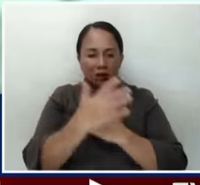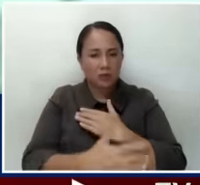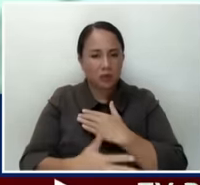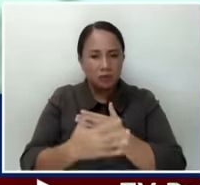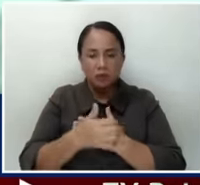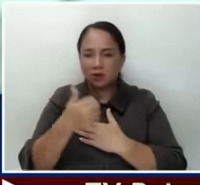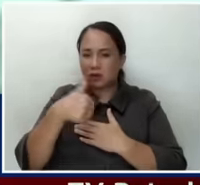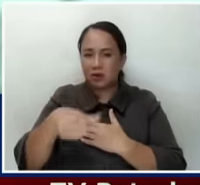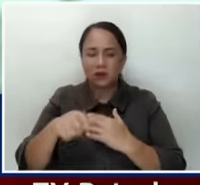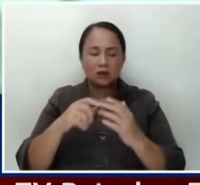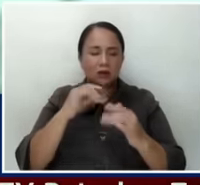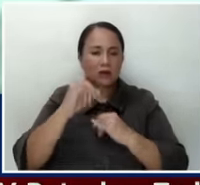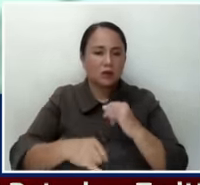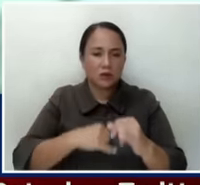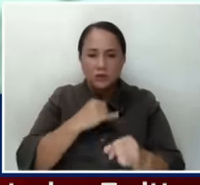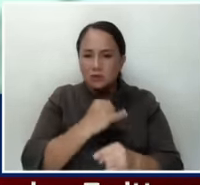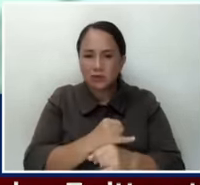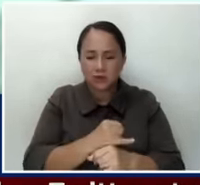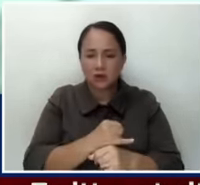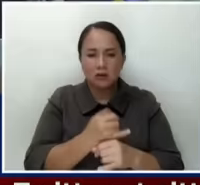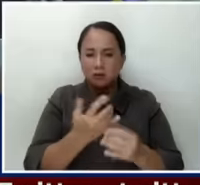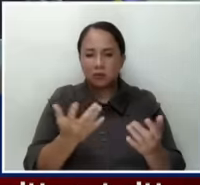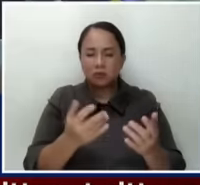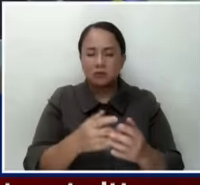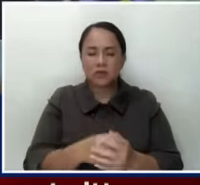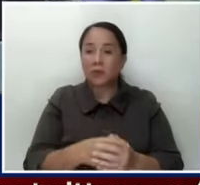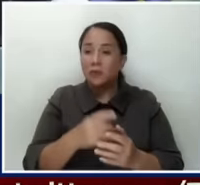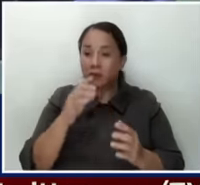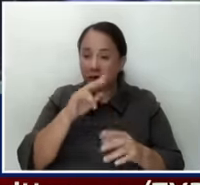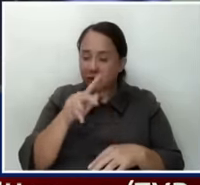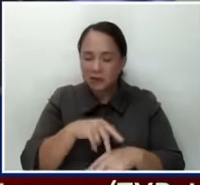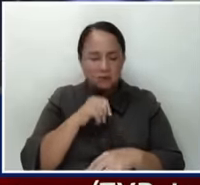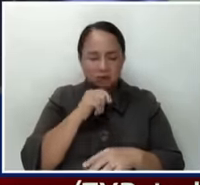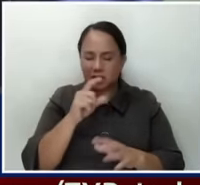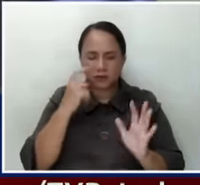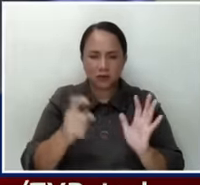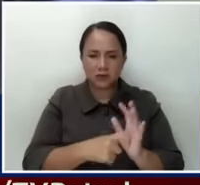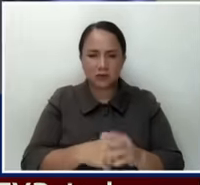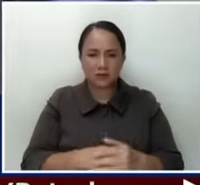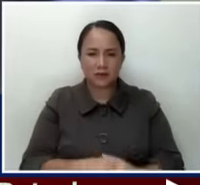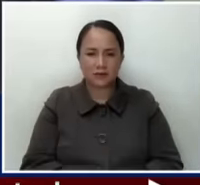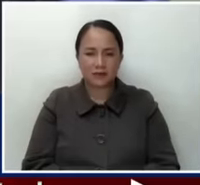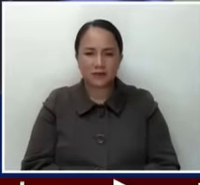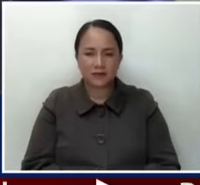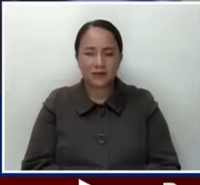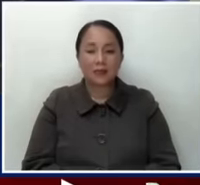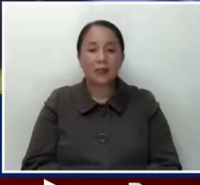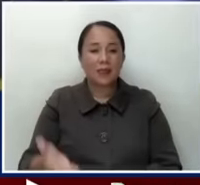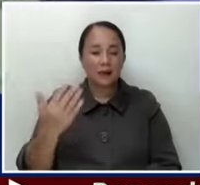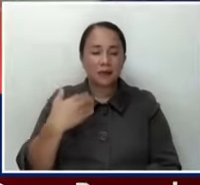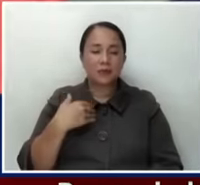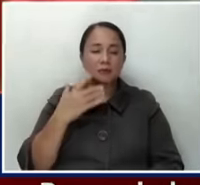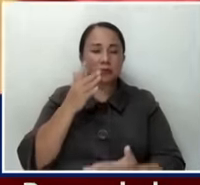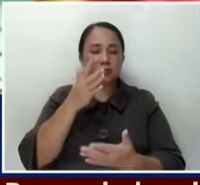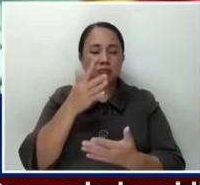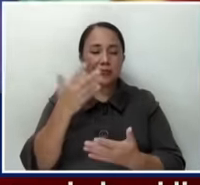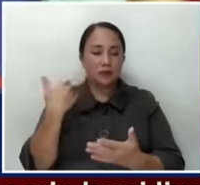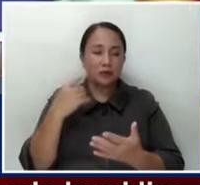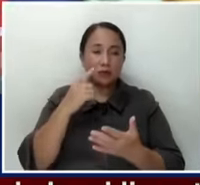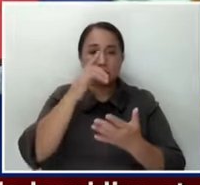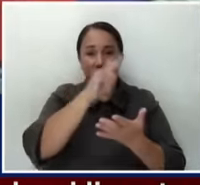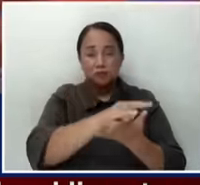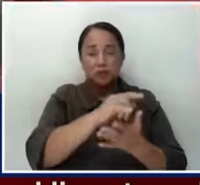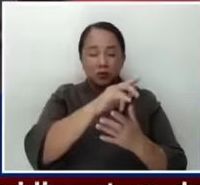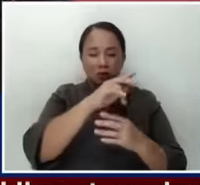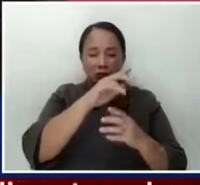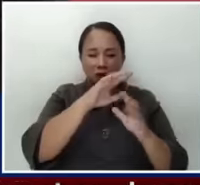international body, certainly not by the Philippines. Bago pa dumating sa Germany si Pangulo Marcos,